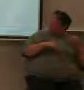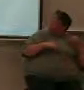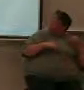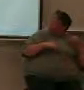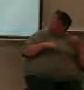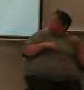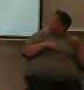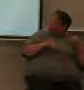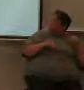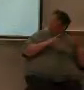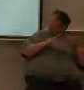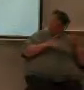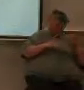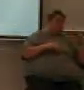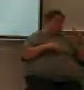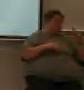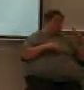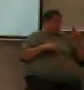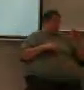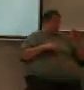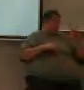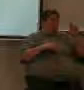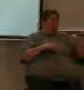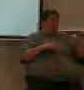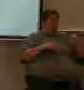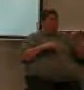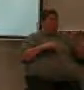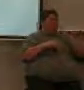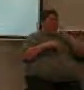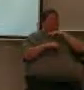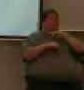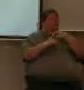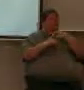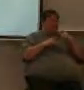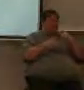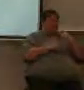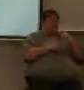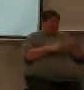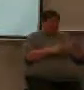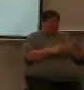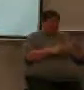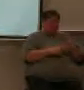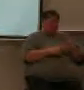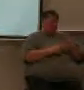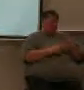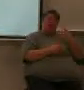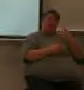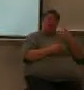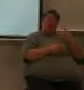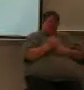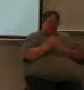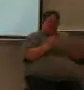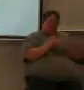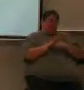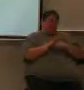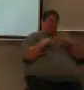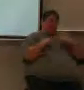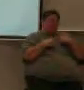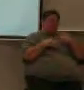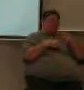every state in the nation has fish advisories related to mercury consumption. You